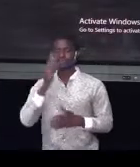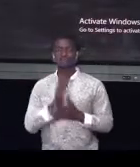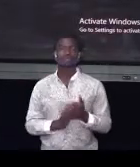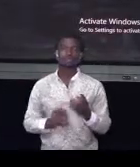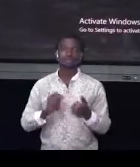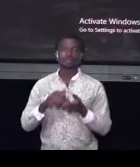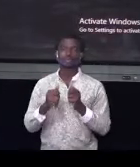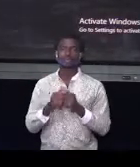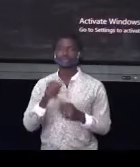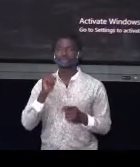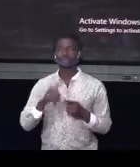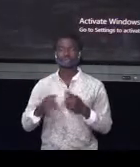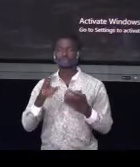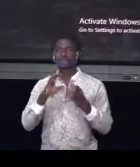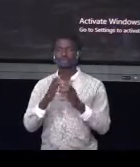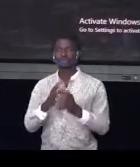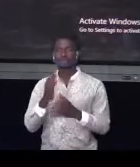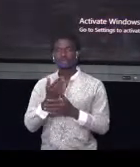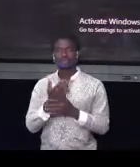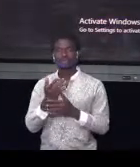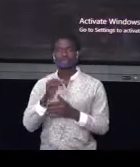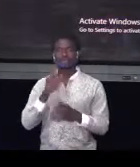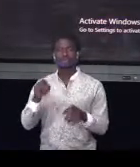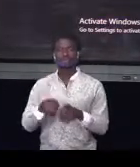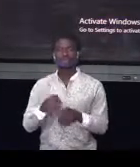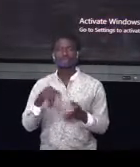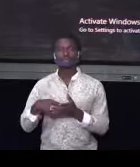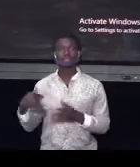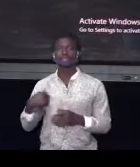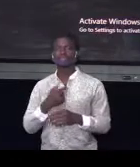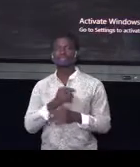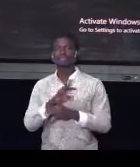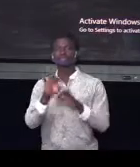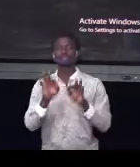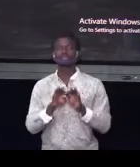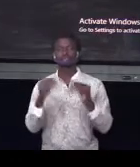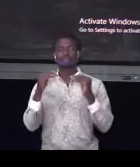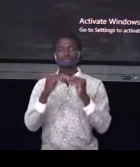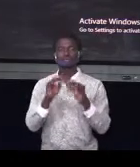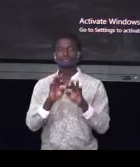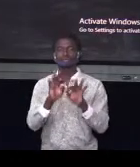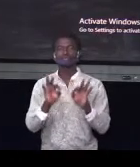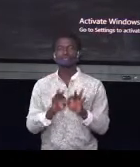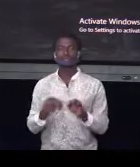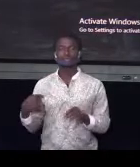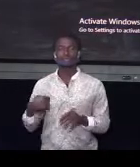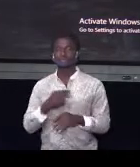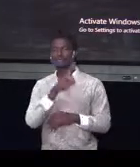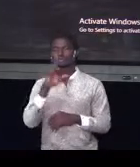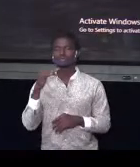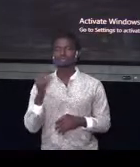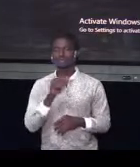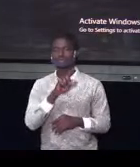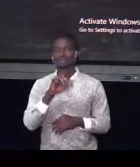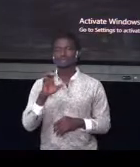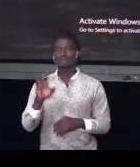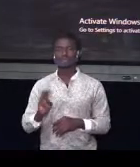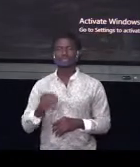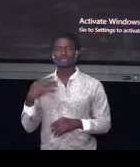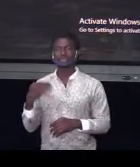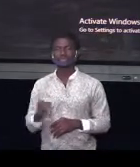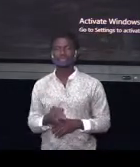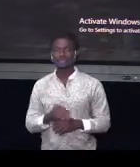real problems. To compare fractions like this, we form equivalent fractions. We use the LCM of